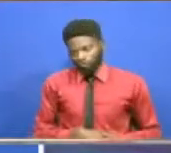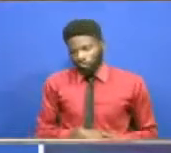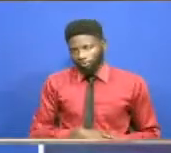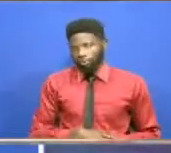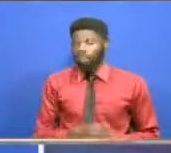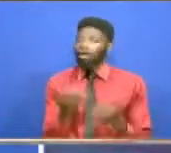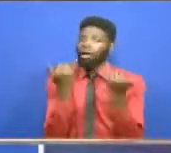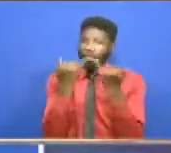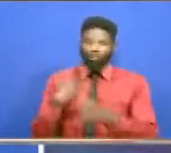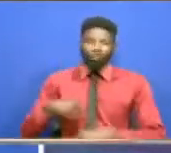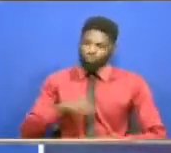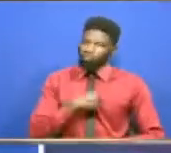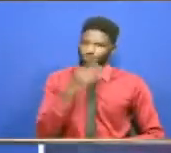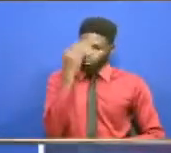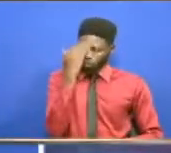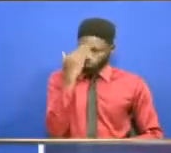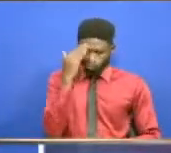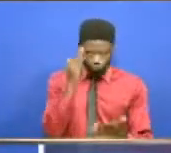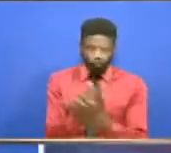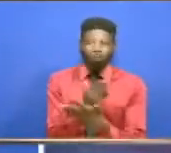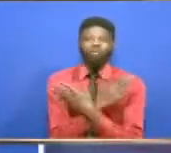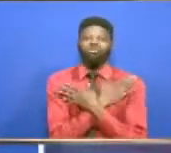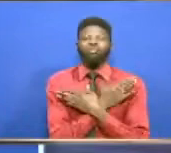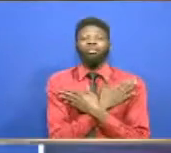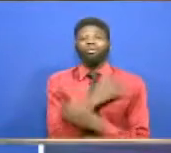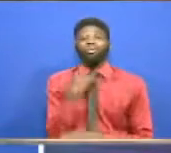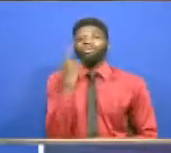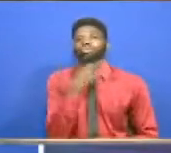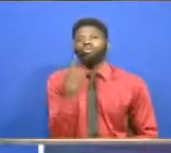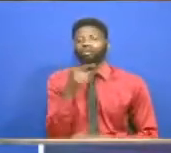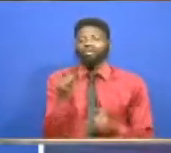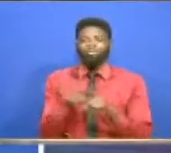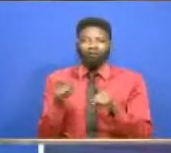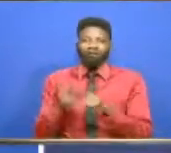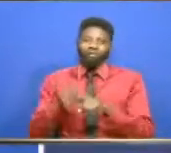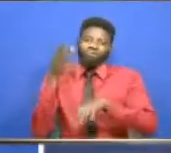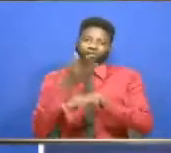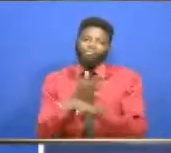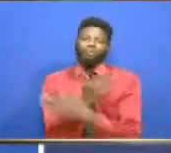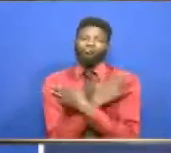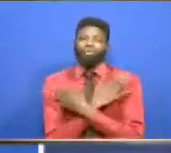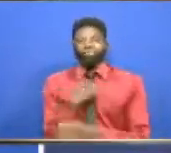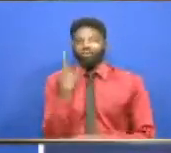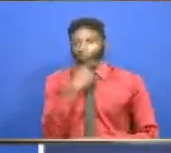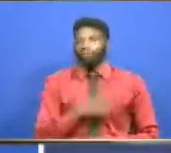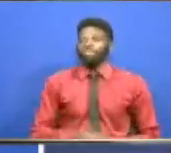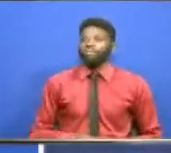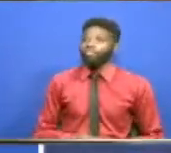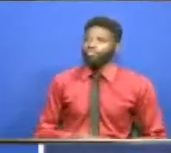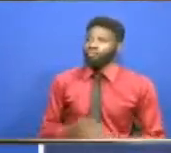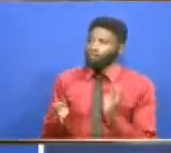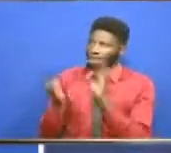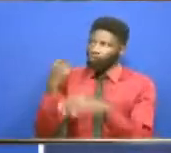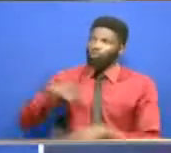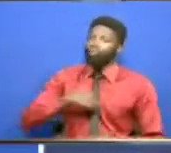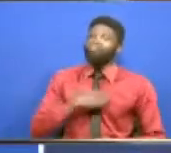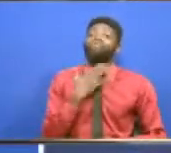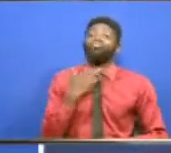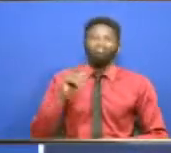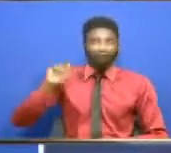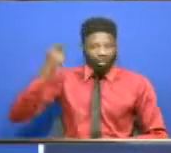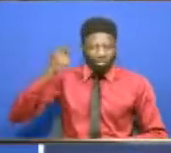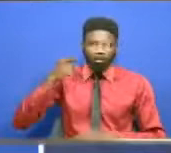ndio tutajua marafiki ya ukweli na wa uongo. Hata kama hatutaki kutenganisha